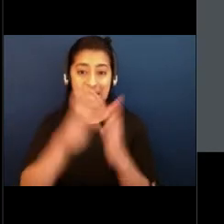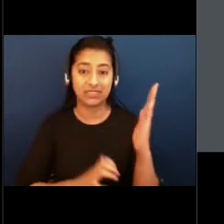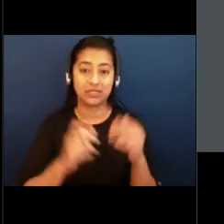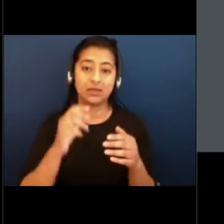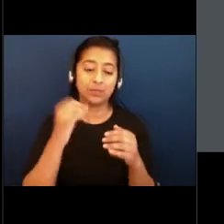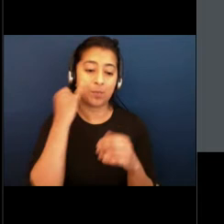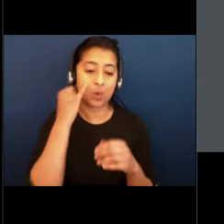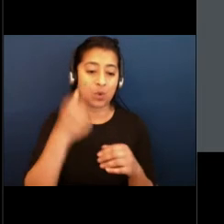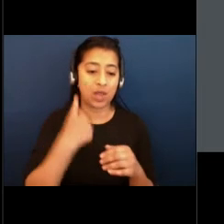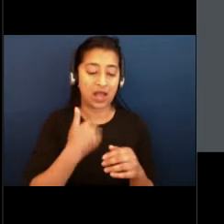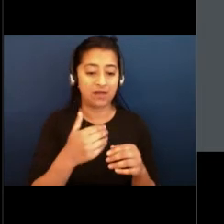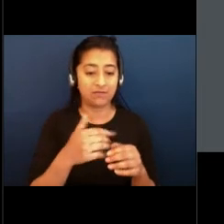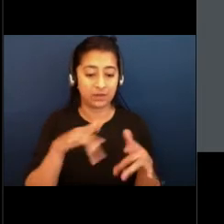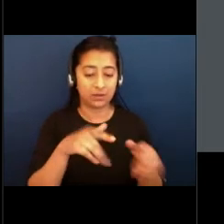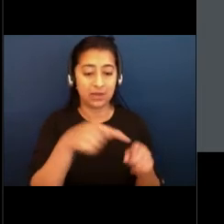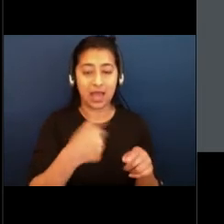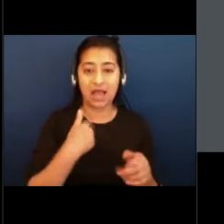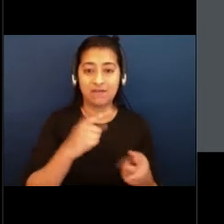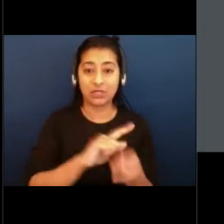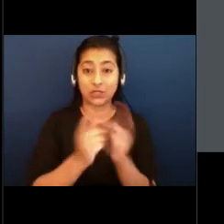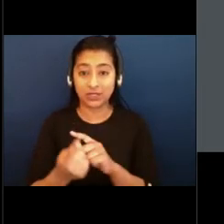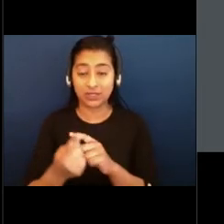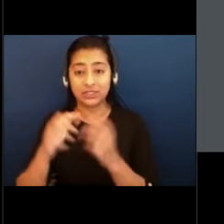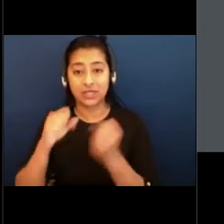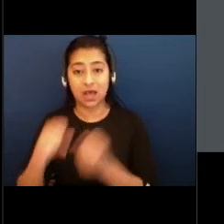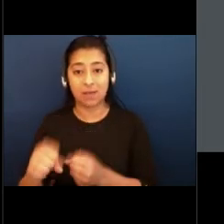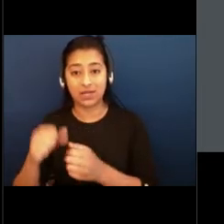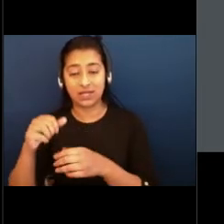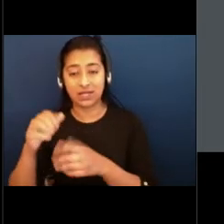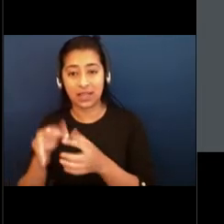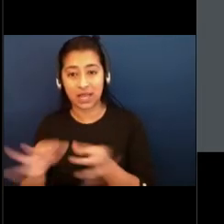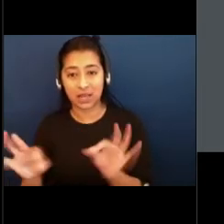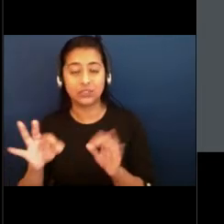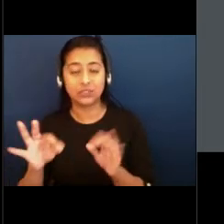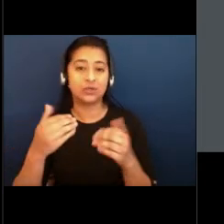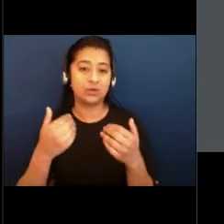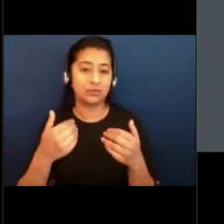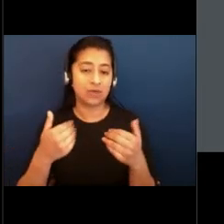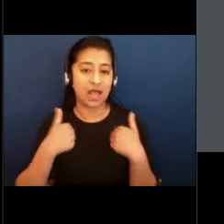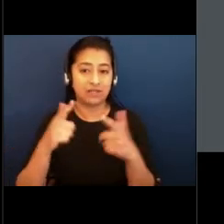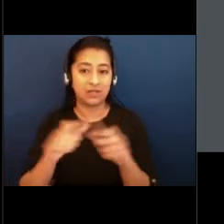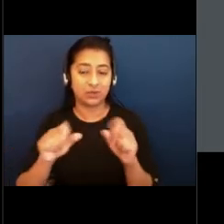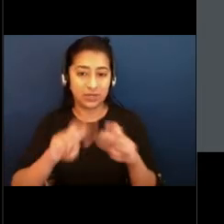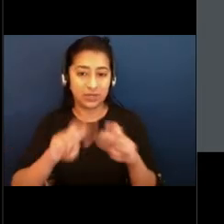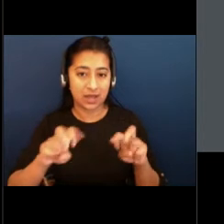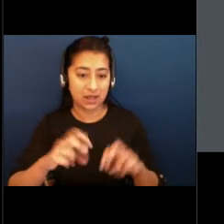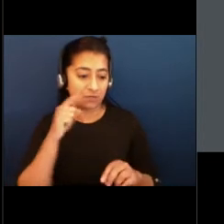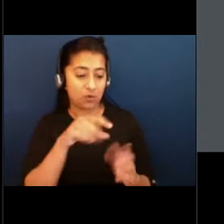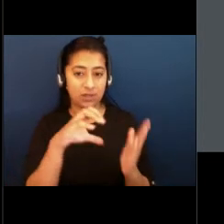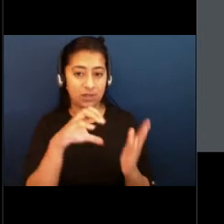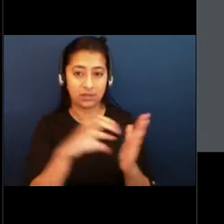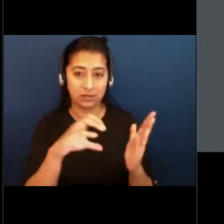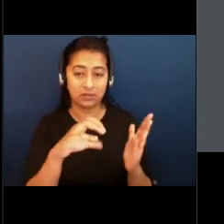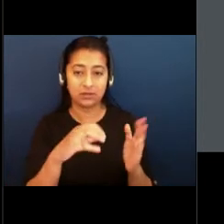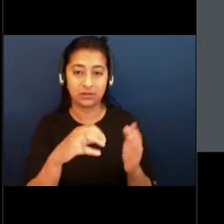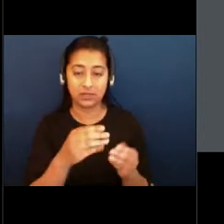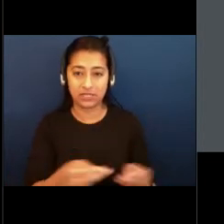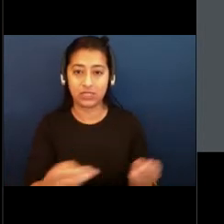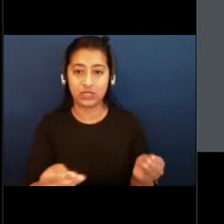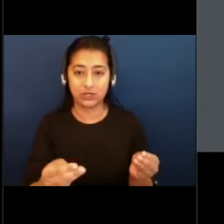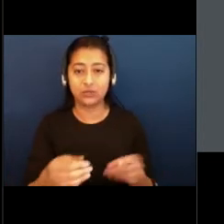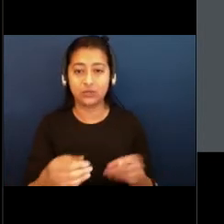translation into the dominant language, you have a linguistic analysis of the materials. So this should hopefully